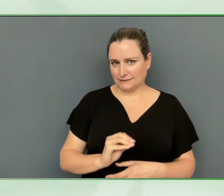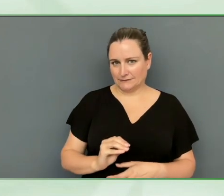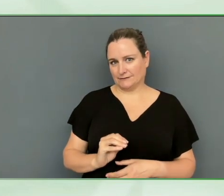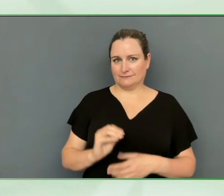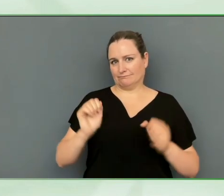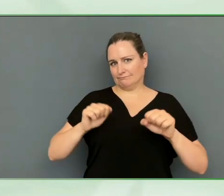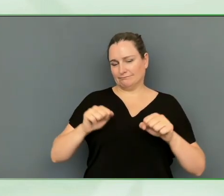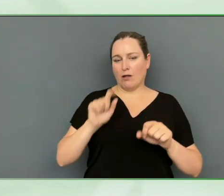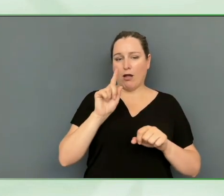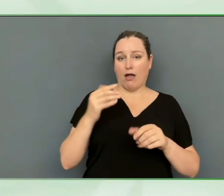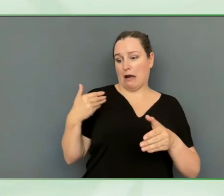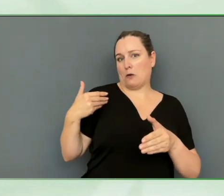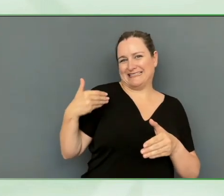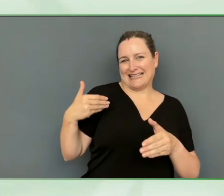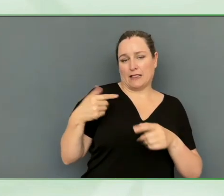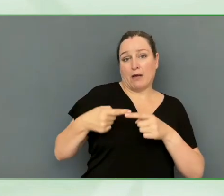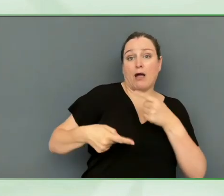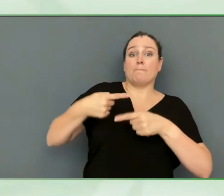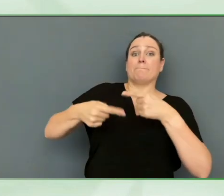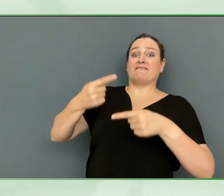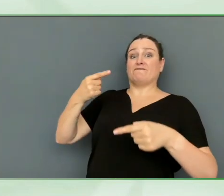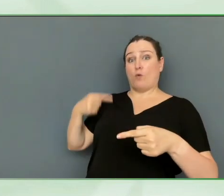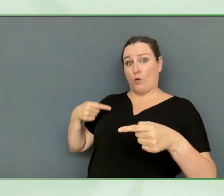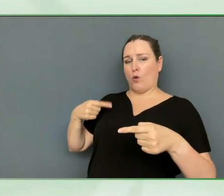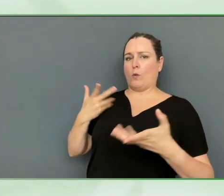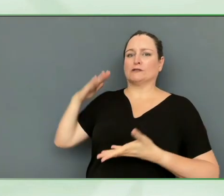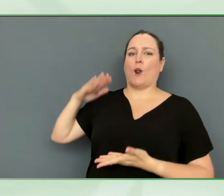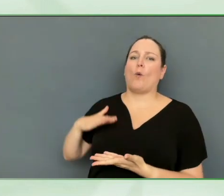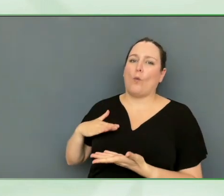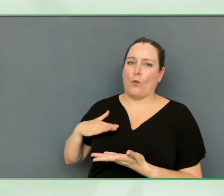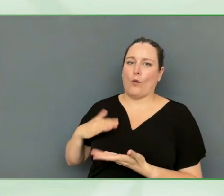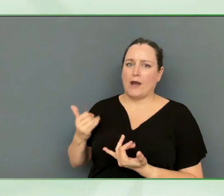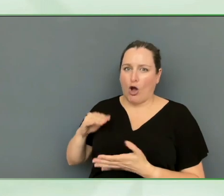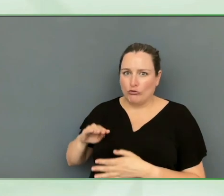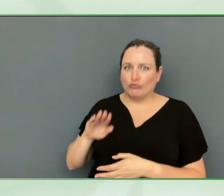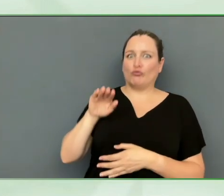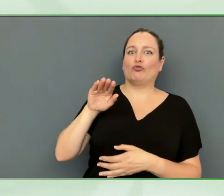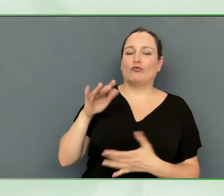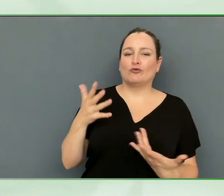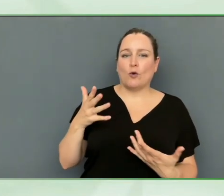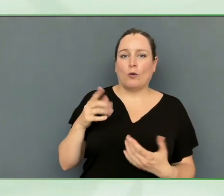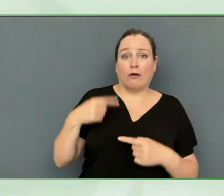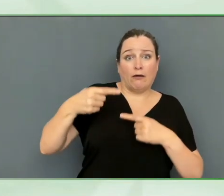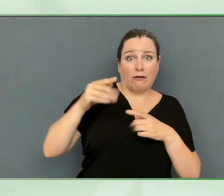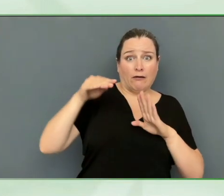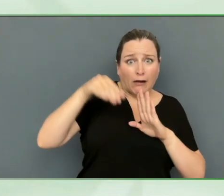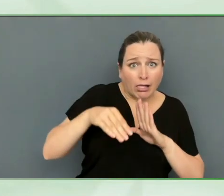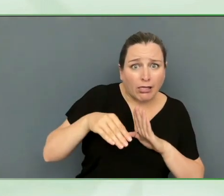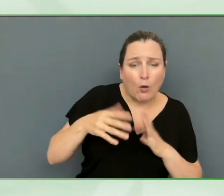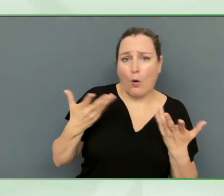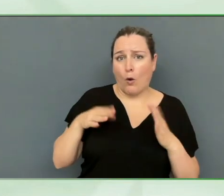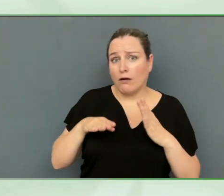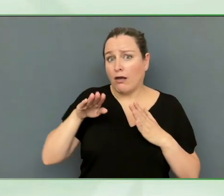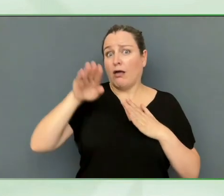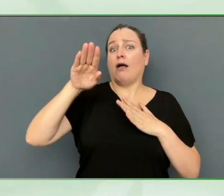that, it wasn't as good as the 22%. So we don't know what the future holds, but that was the